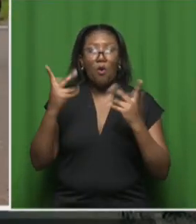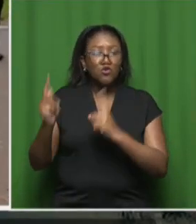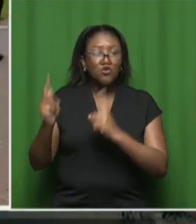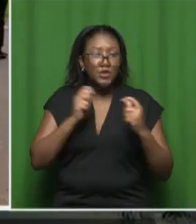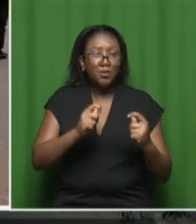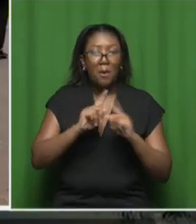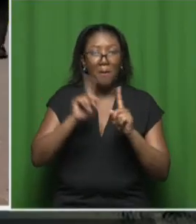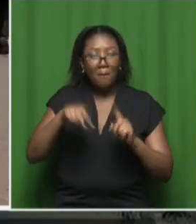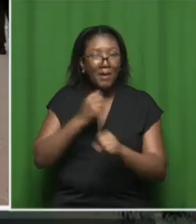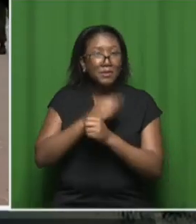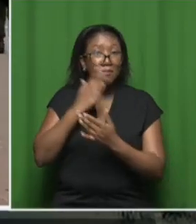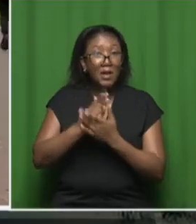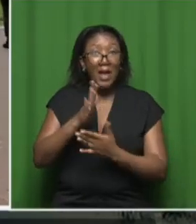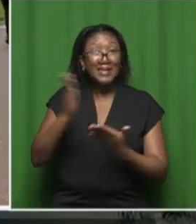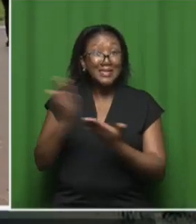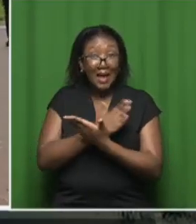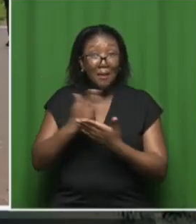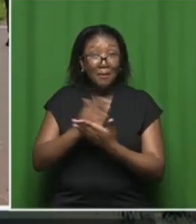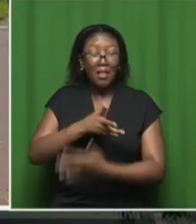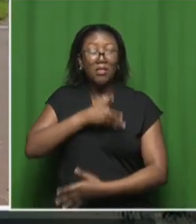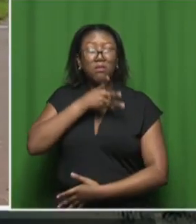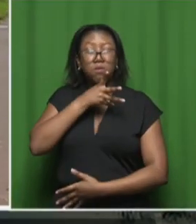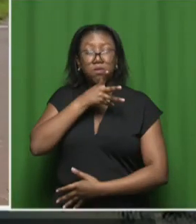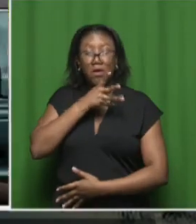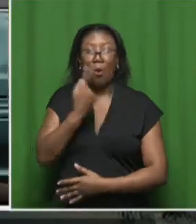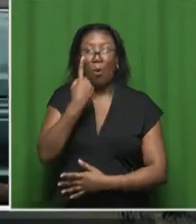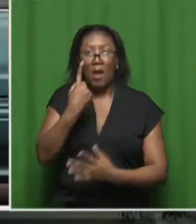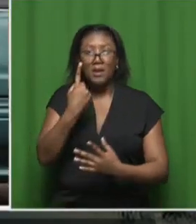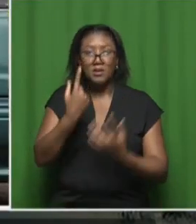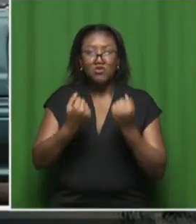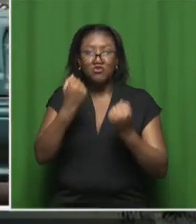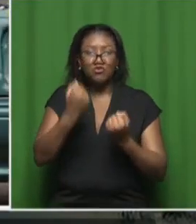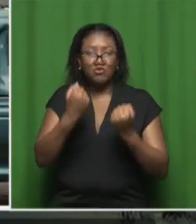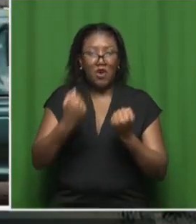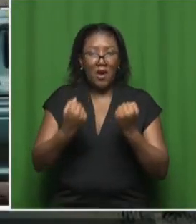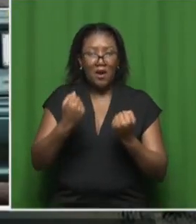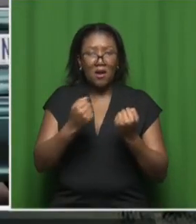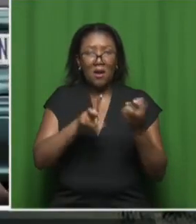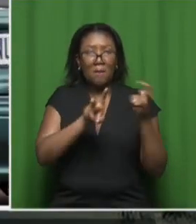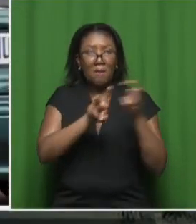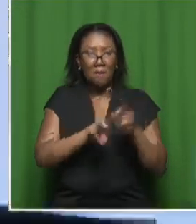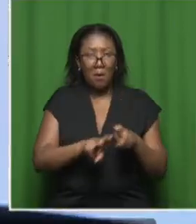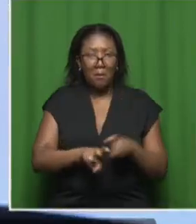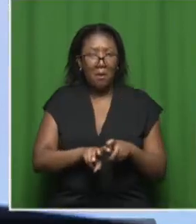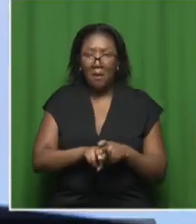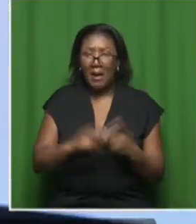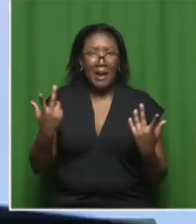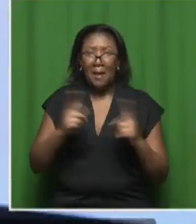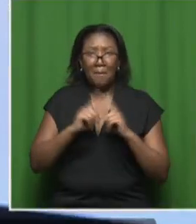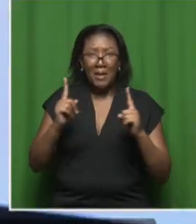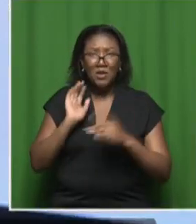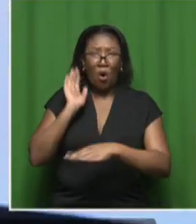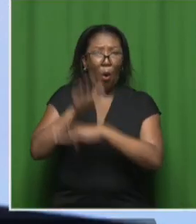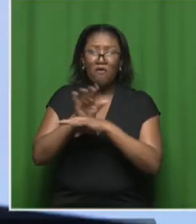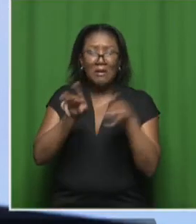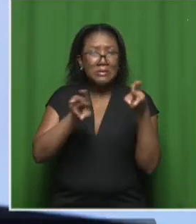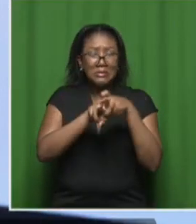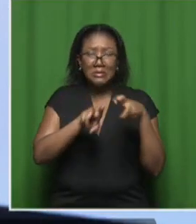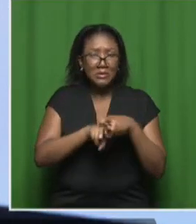is overloading, even though that's now we are being confused with that. But overloading is overloading. You don't need to be